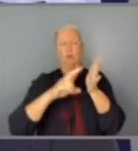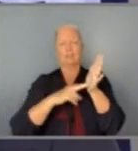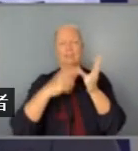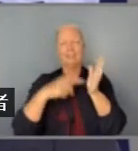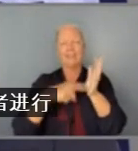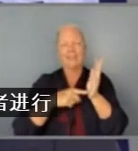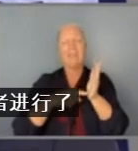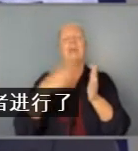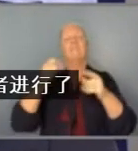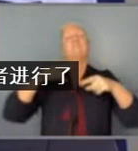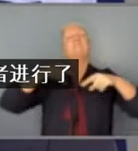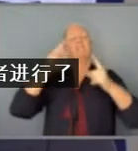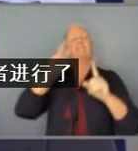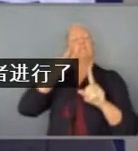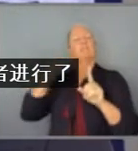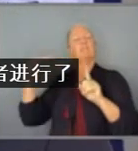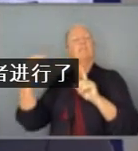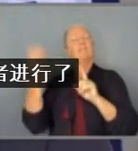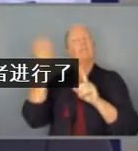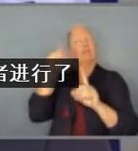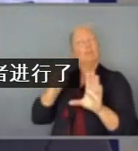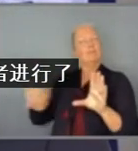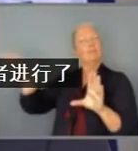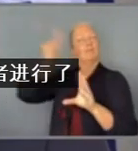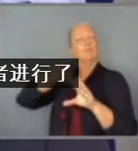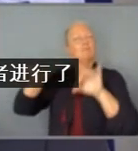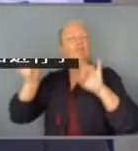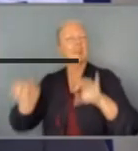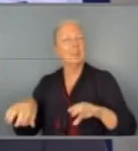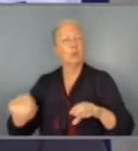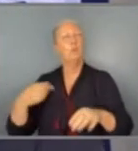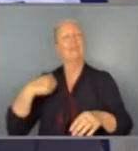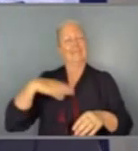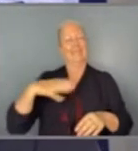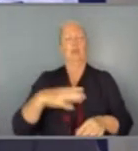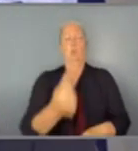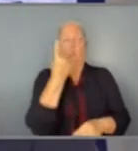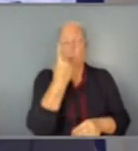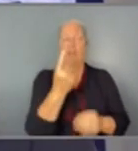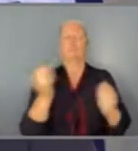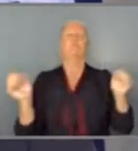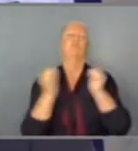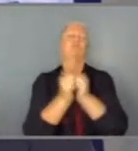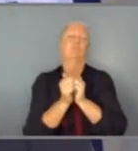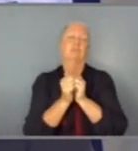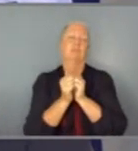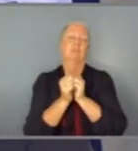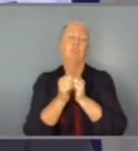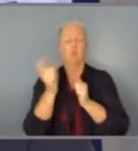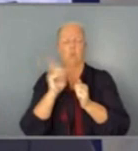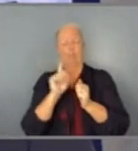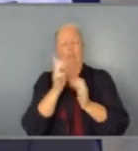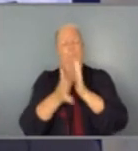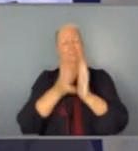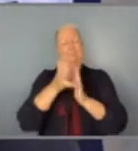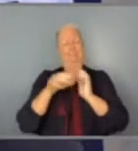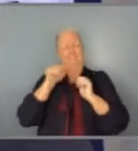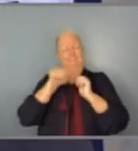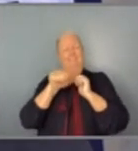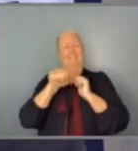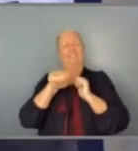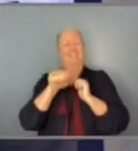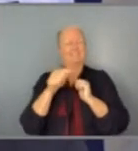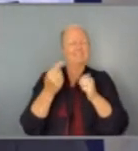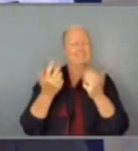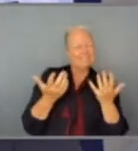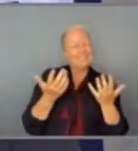is manageable and workable, is what we are now seeking to achieve within the next fortnight. And I believe we will. So there are some